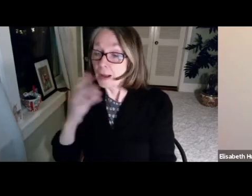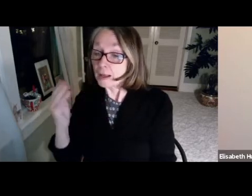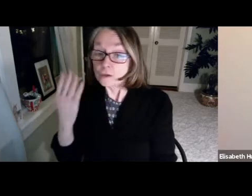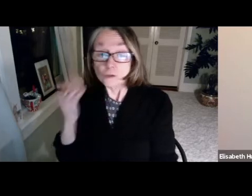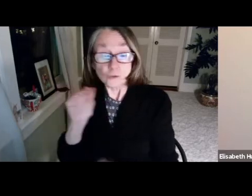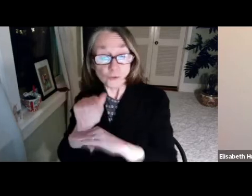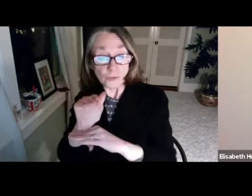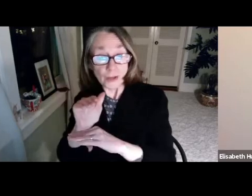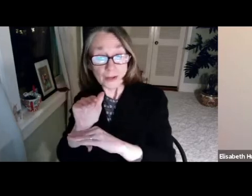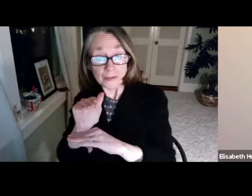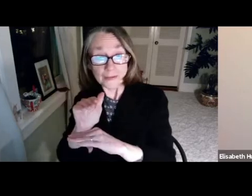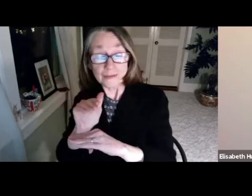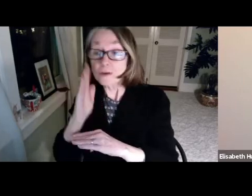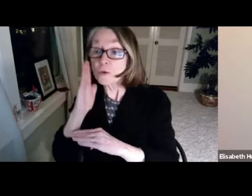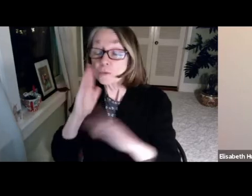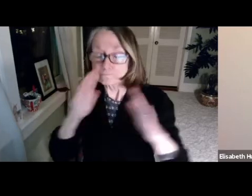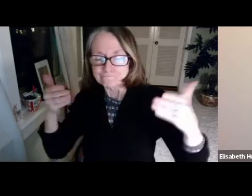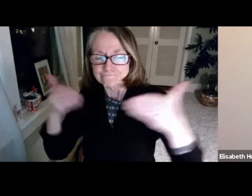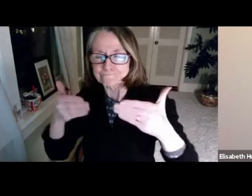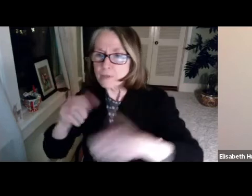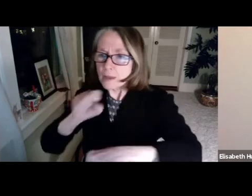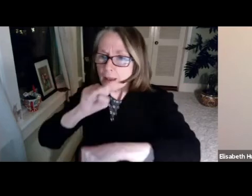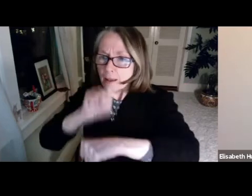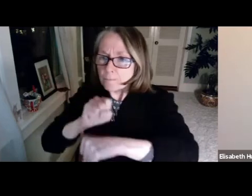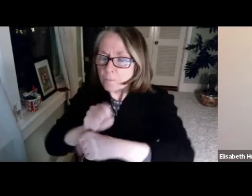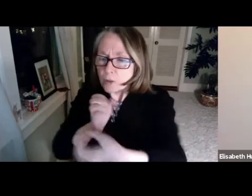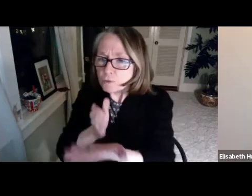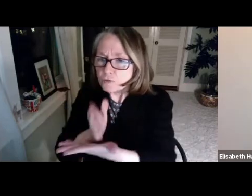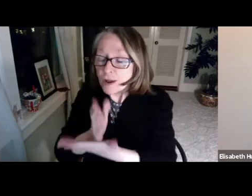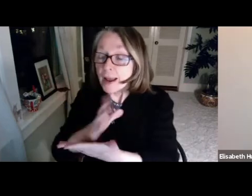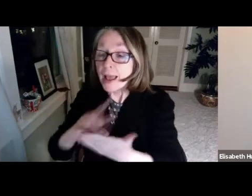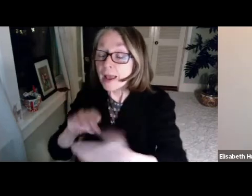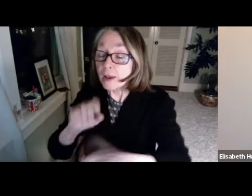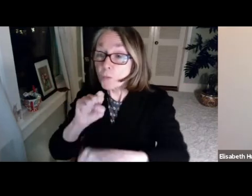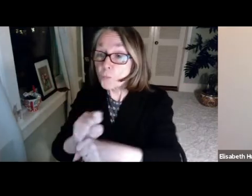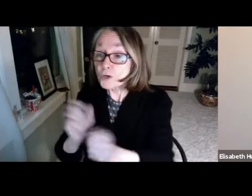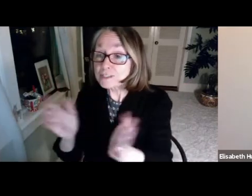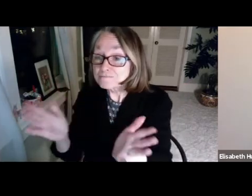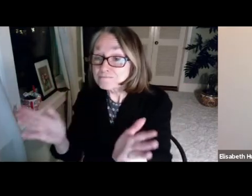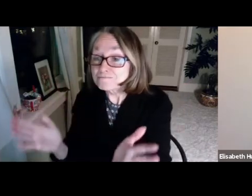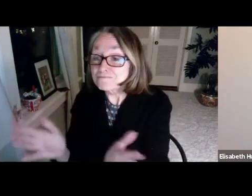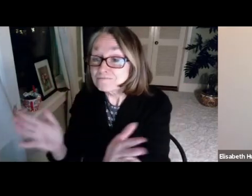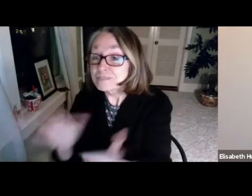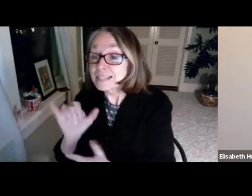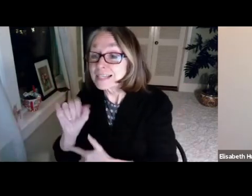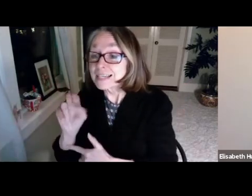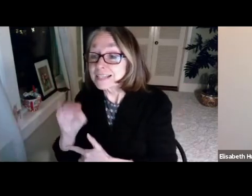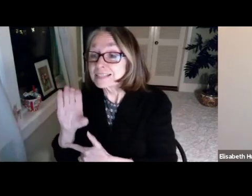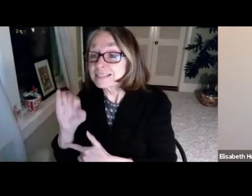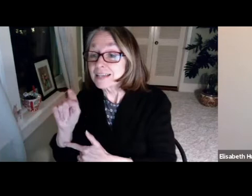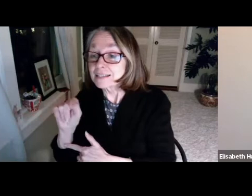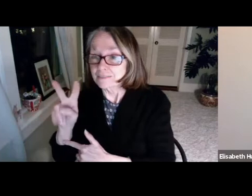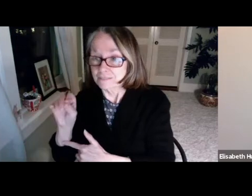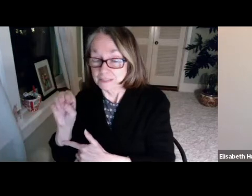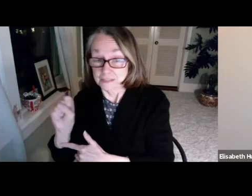though, specifically, we're going to talk about employment rights and work incentives. So just a quick legal disclaimer to start.